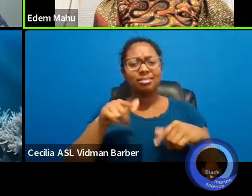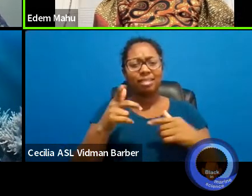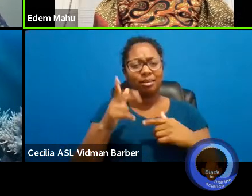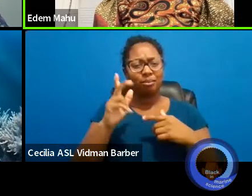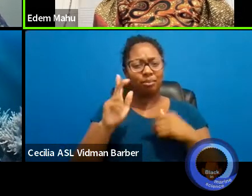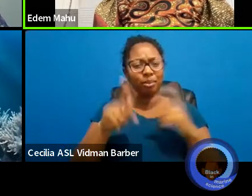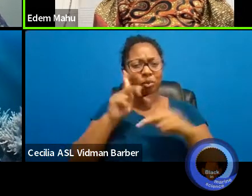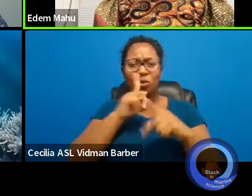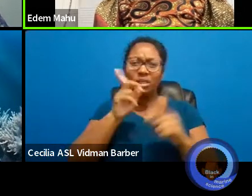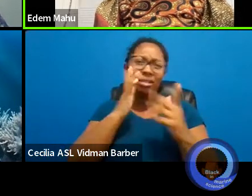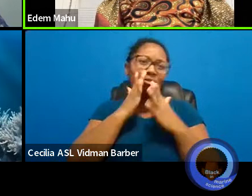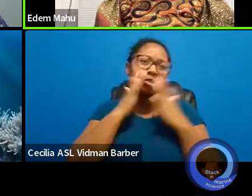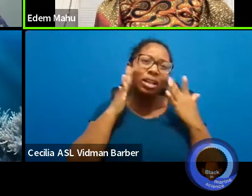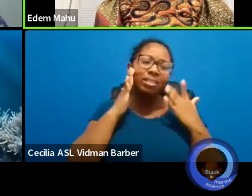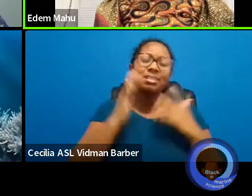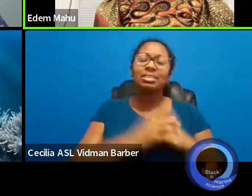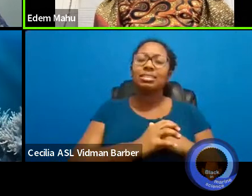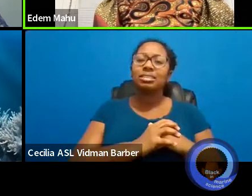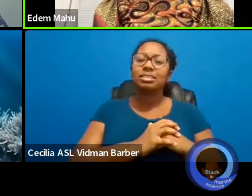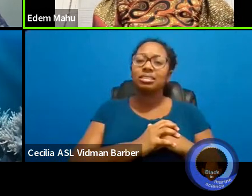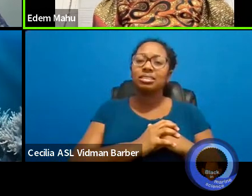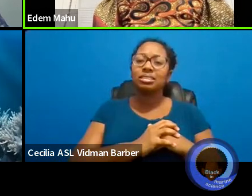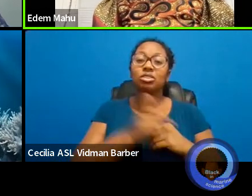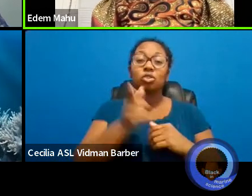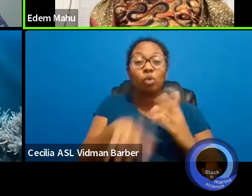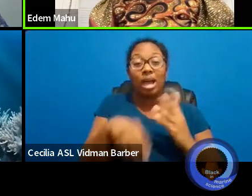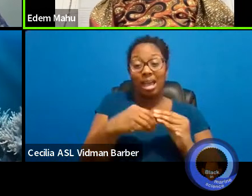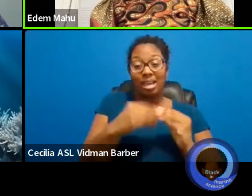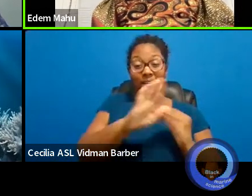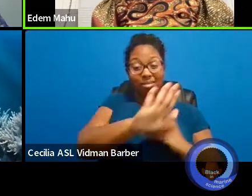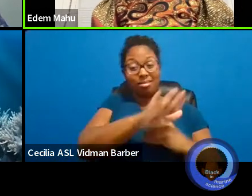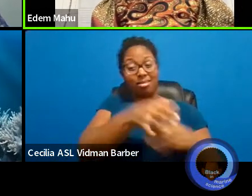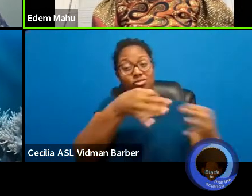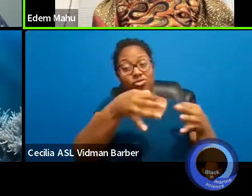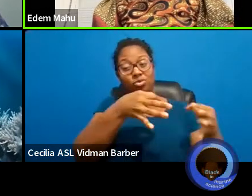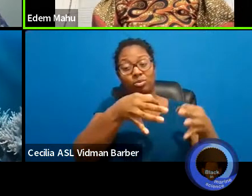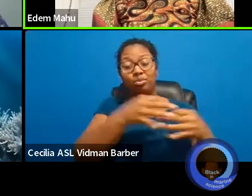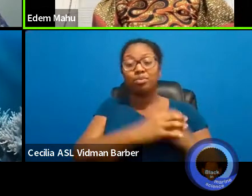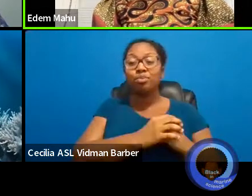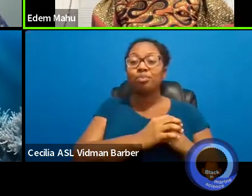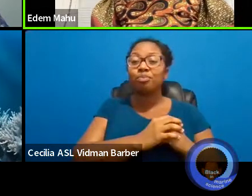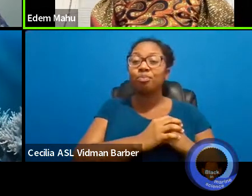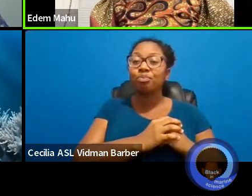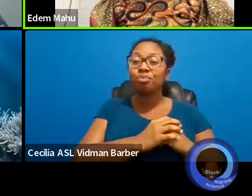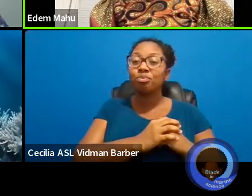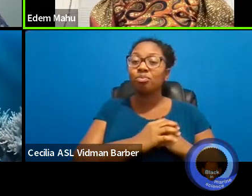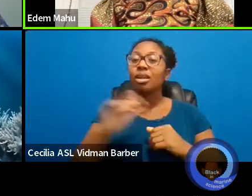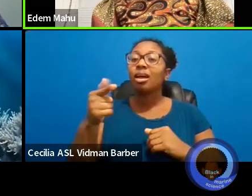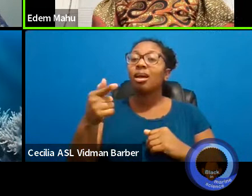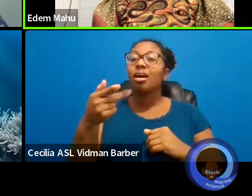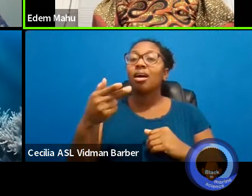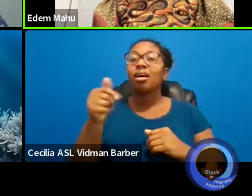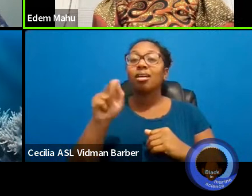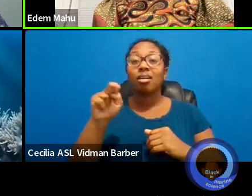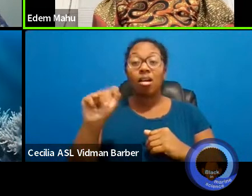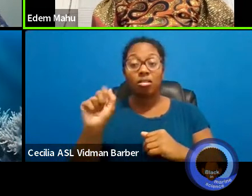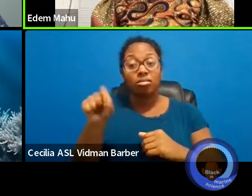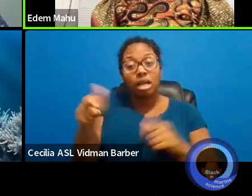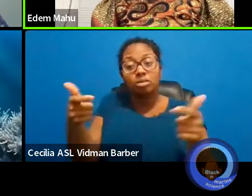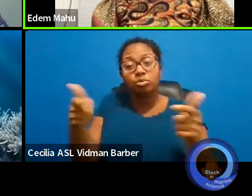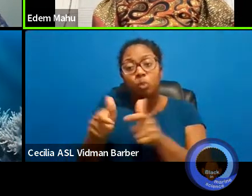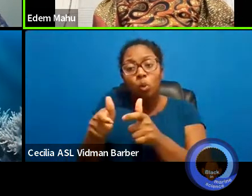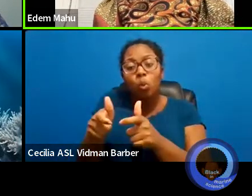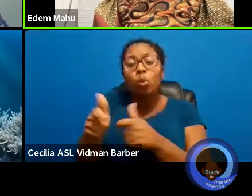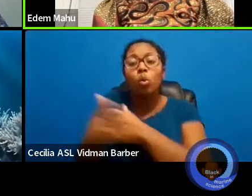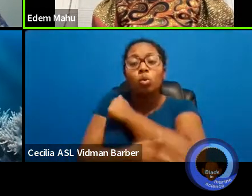to Isaac's description of what Ghana is a small country, but it's